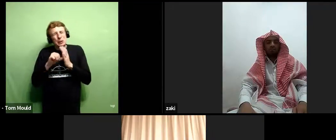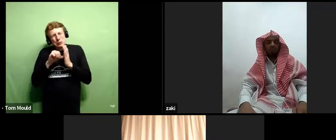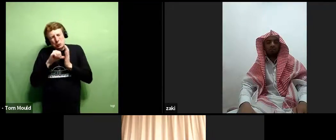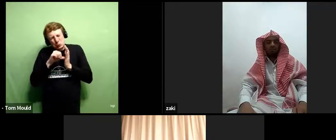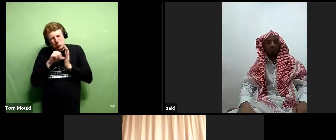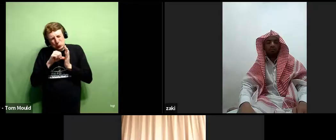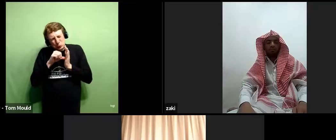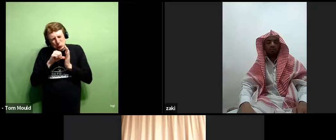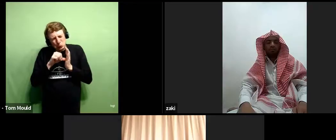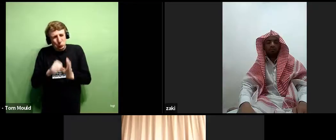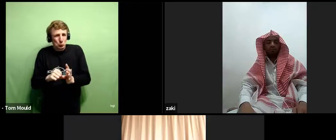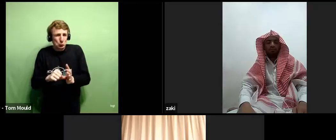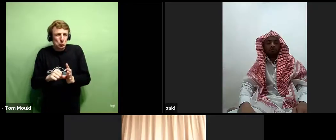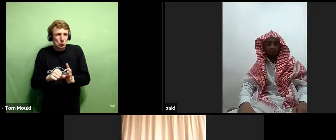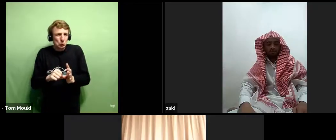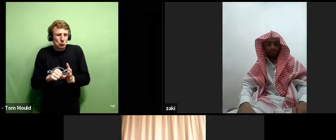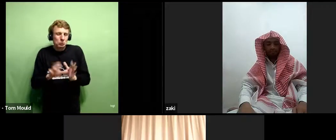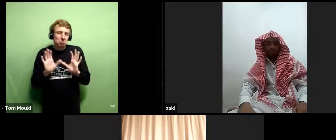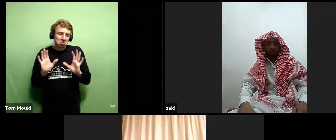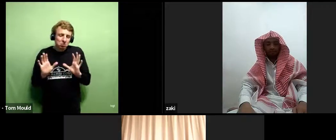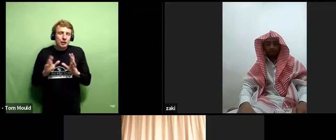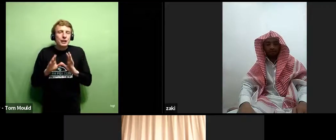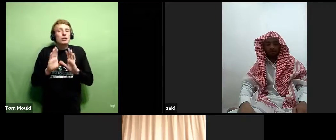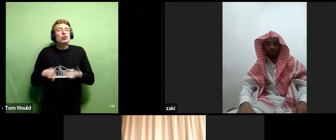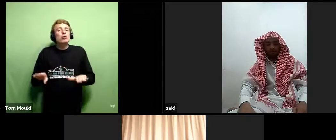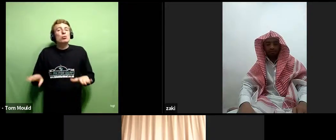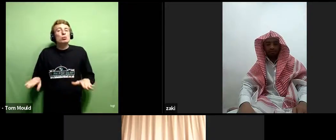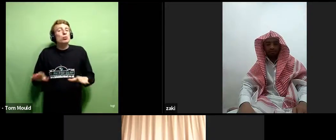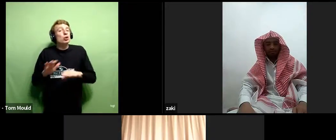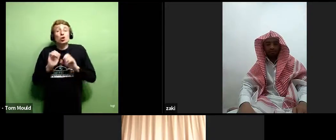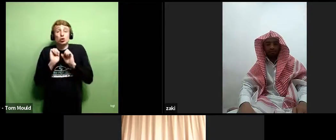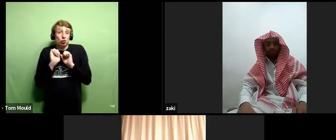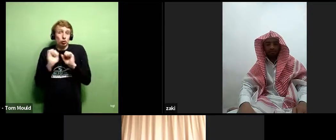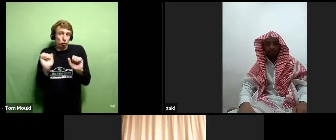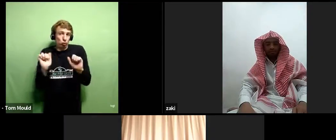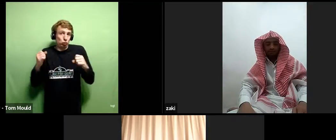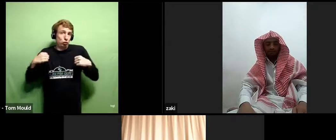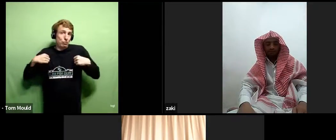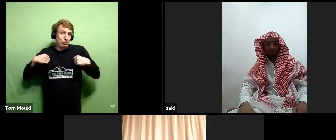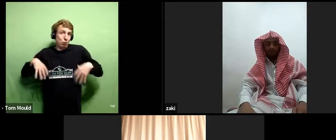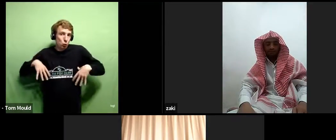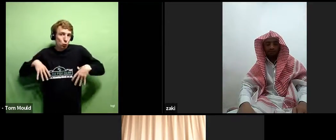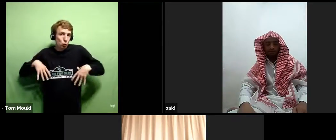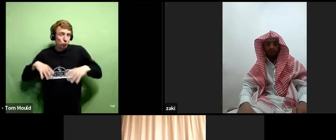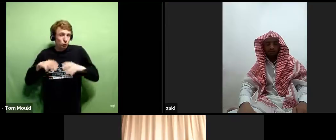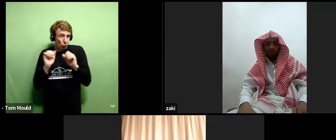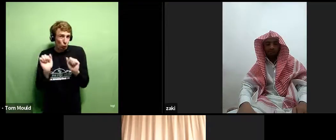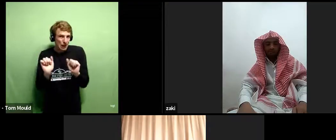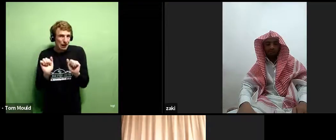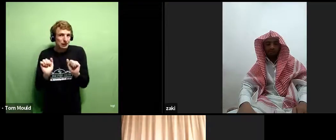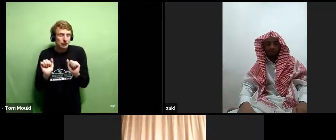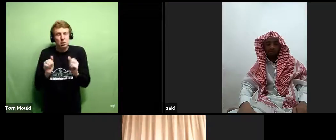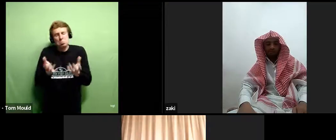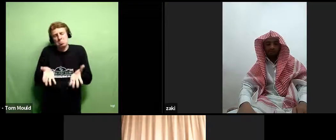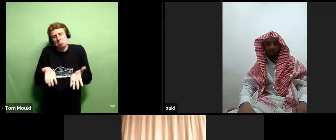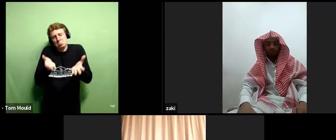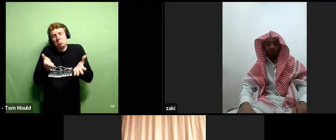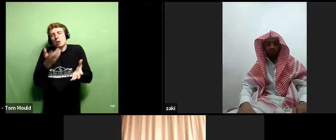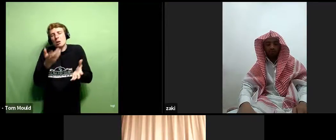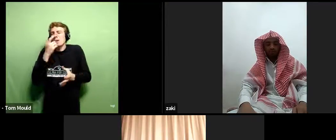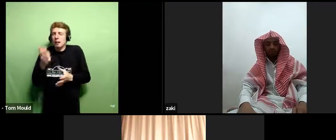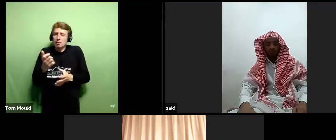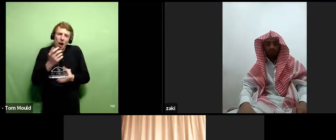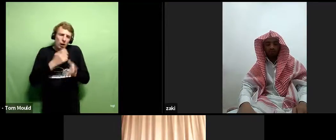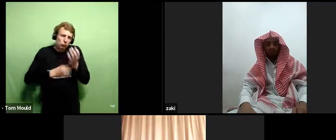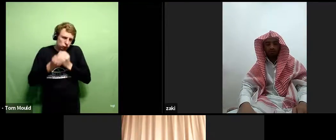younger than the age of puberty, then they may break their fast. However, those who are of a mature